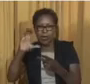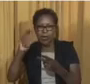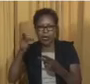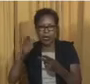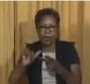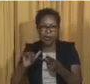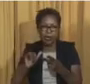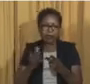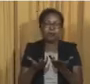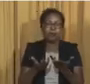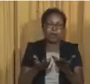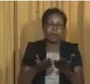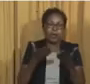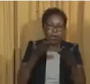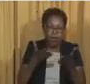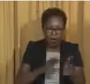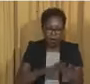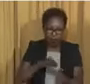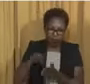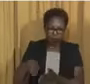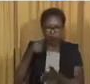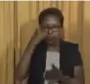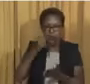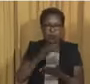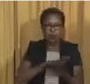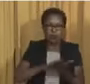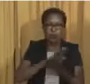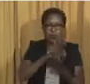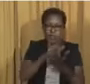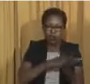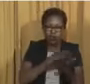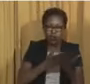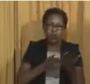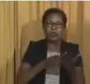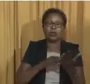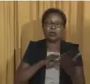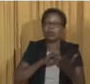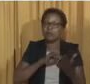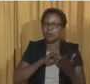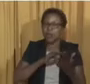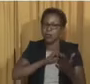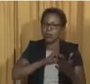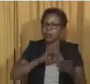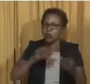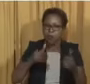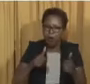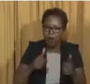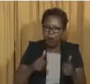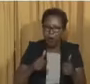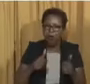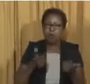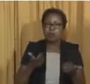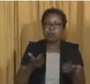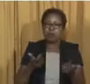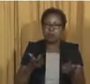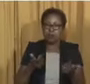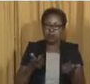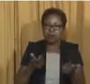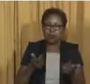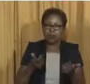Given that the basic structure doctrine has not matured into universal norm of constitutionalism or a doctrine of general